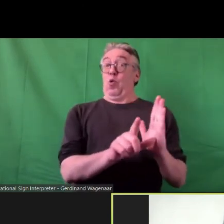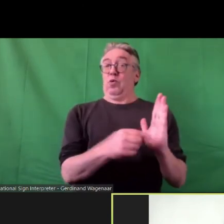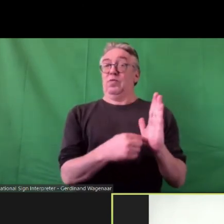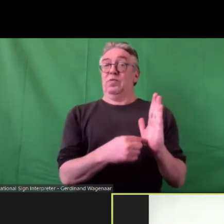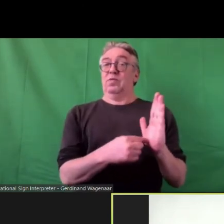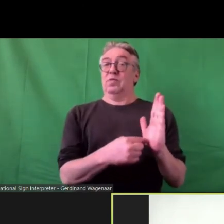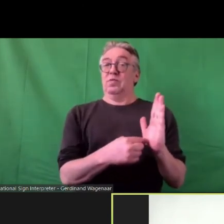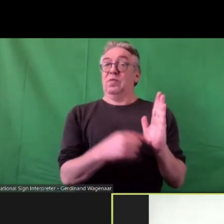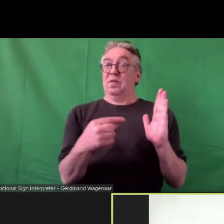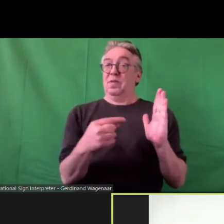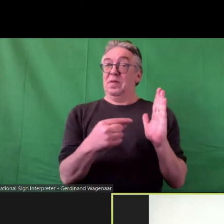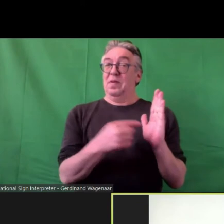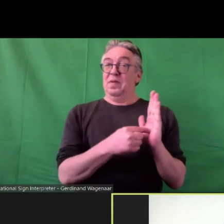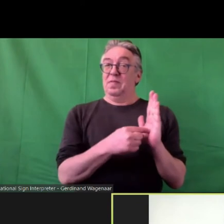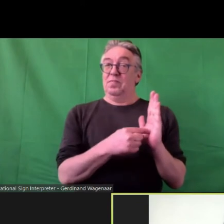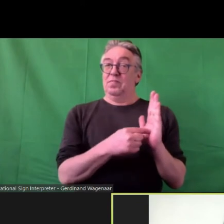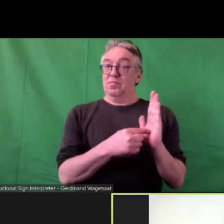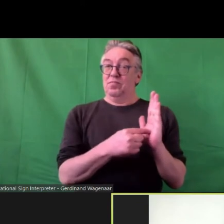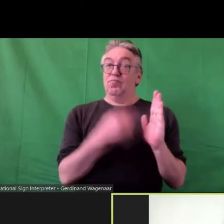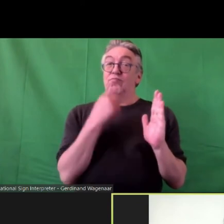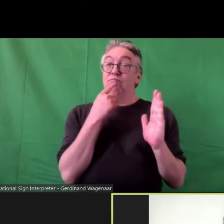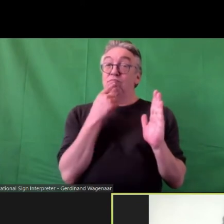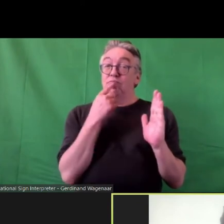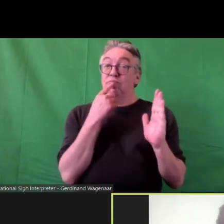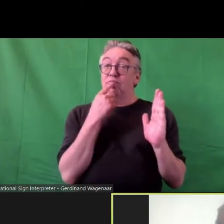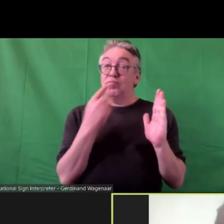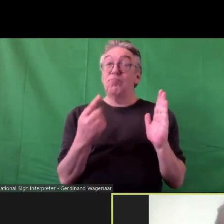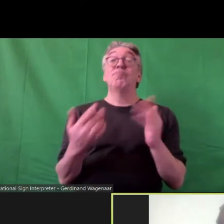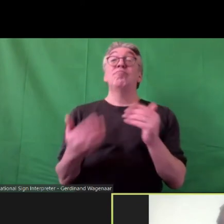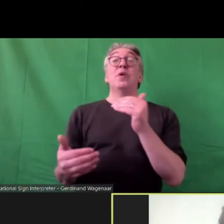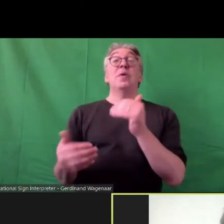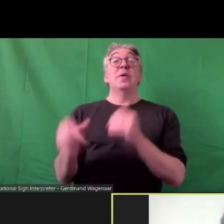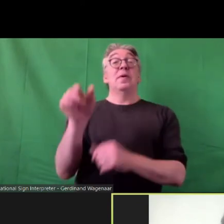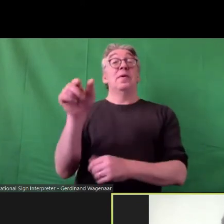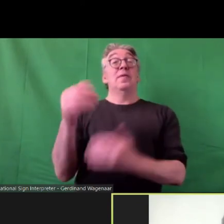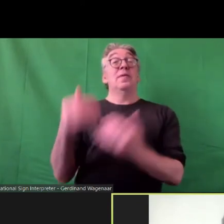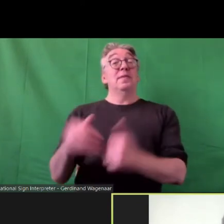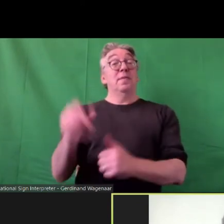ensuring that there's employment towards persons with disabilities.